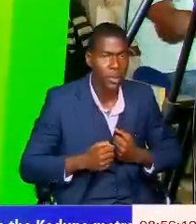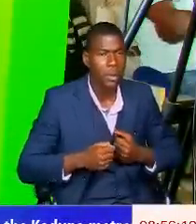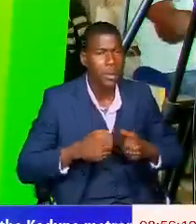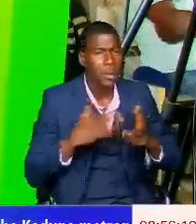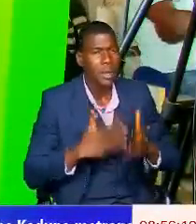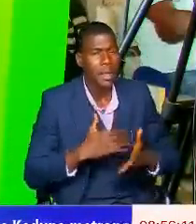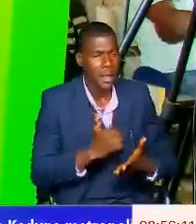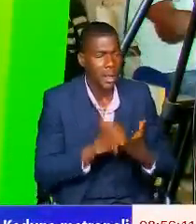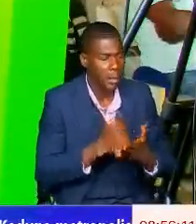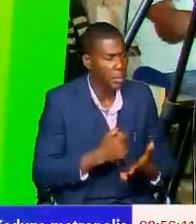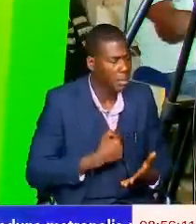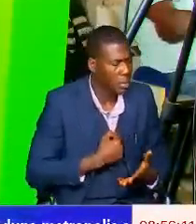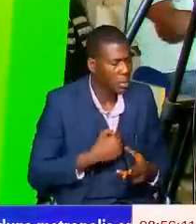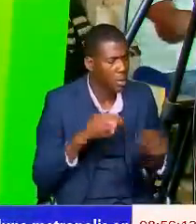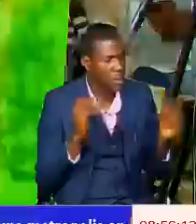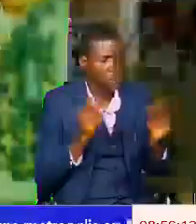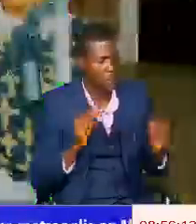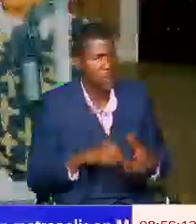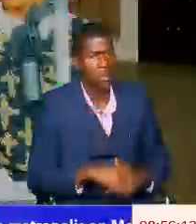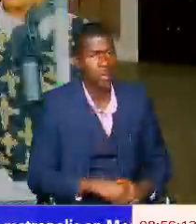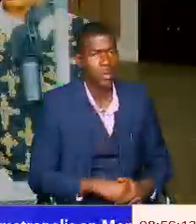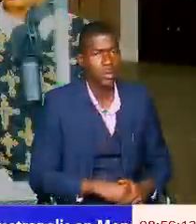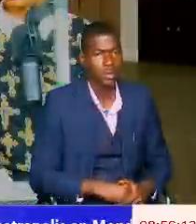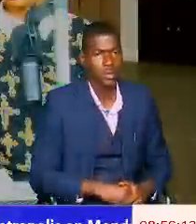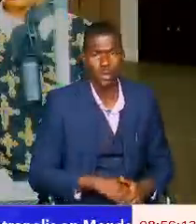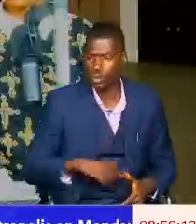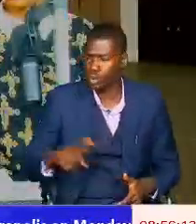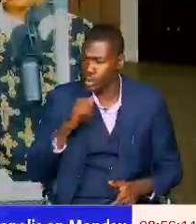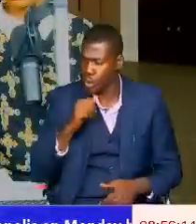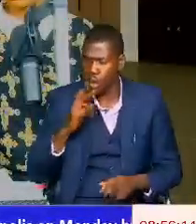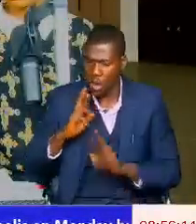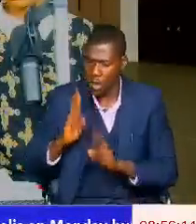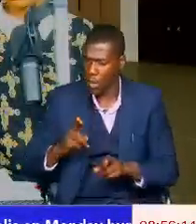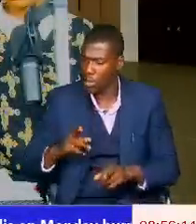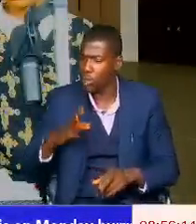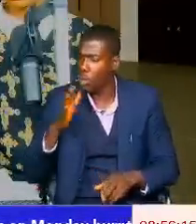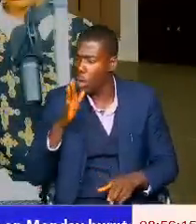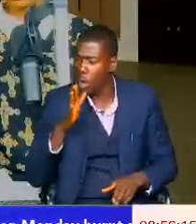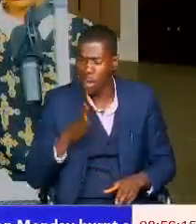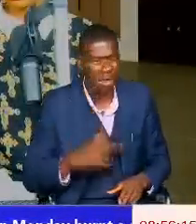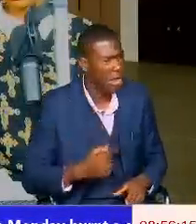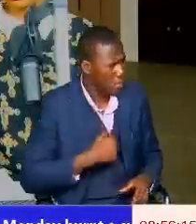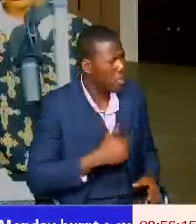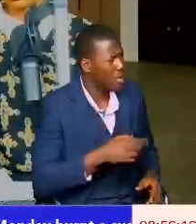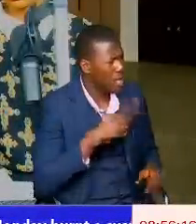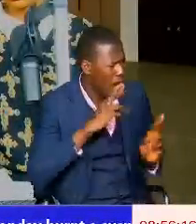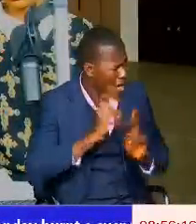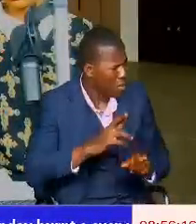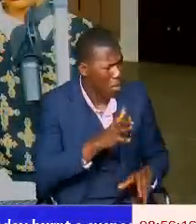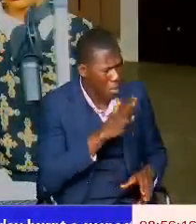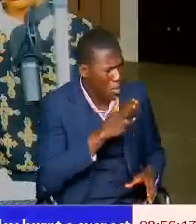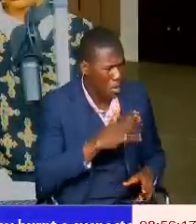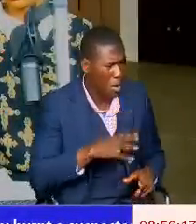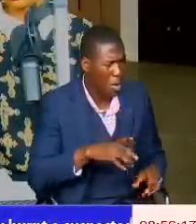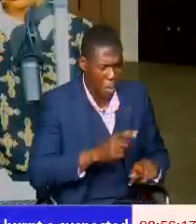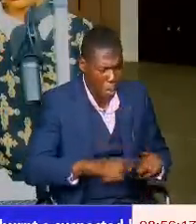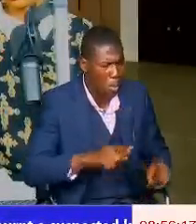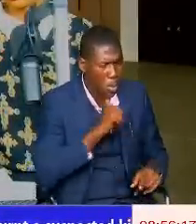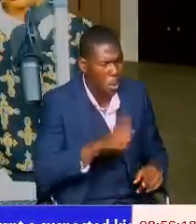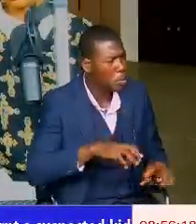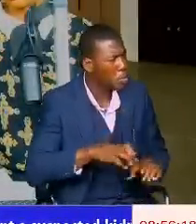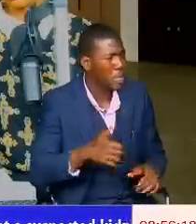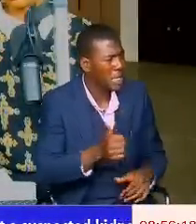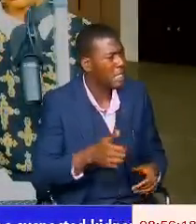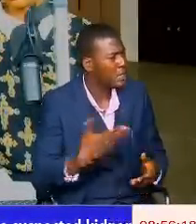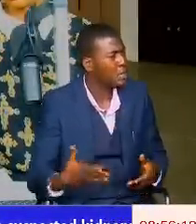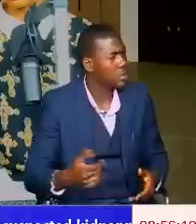help me out. No one to talk to. Why you no report the matter to your mother? I reported it to my mom, but she didn't do anything about it.